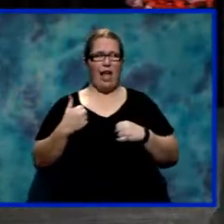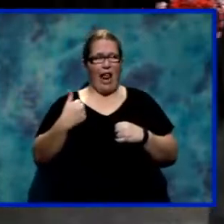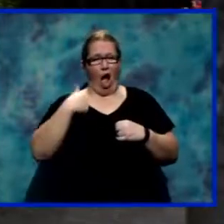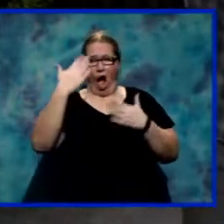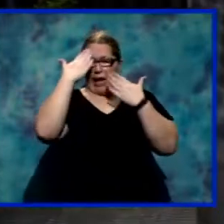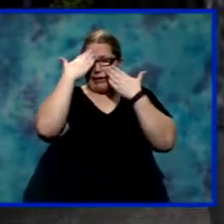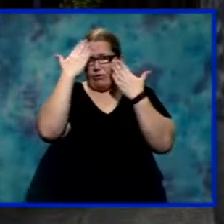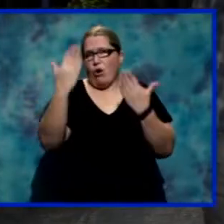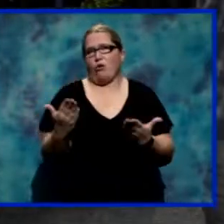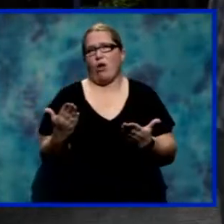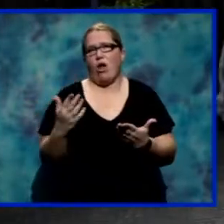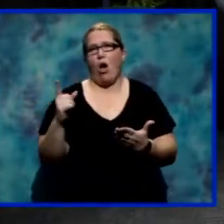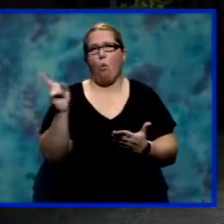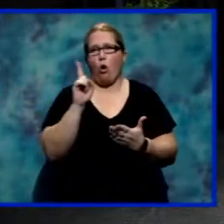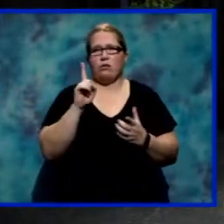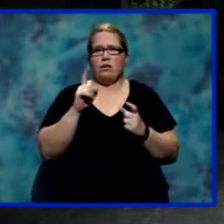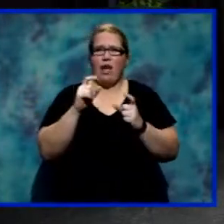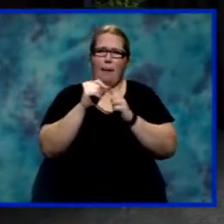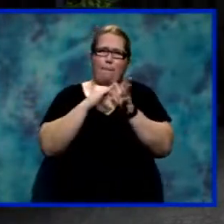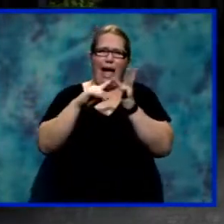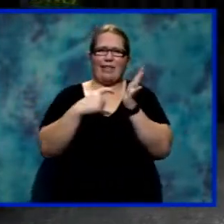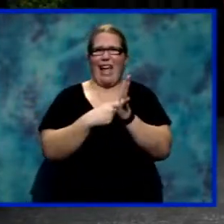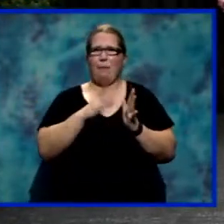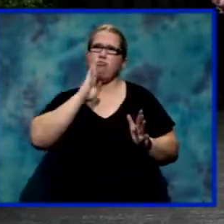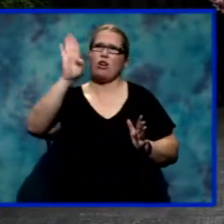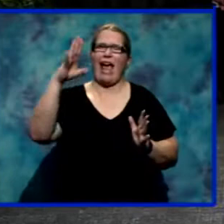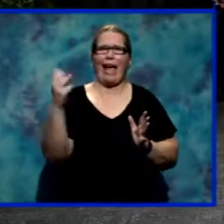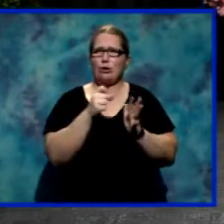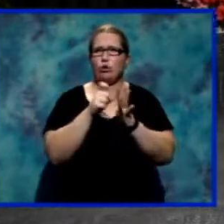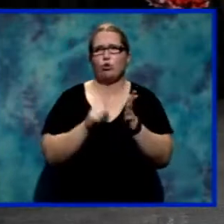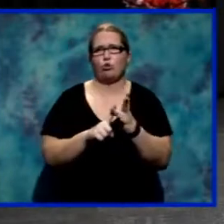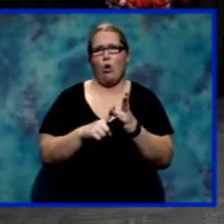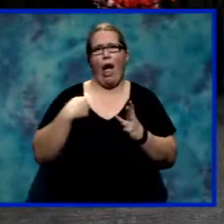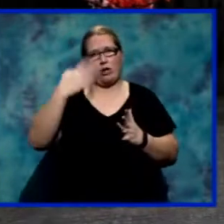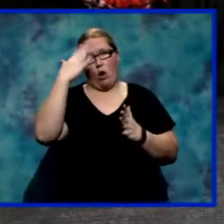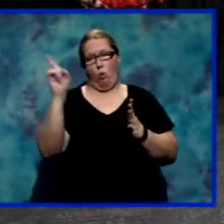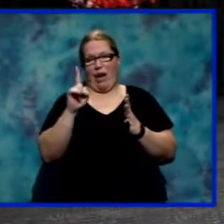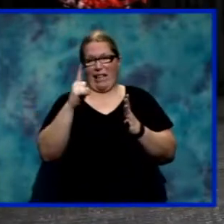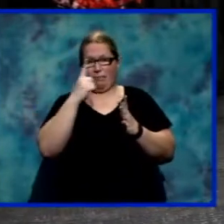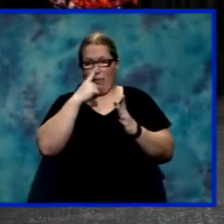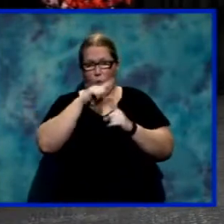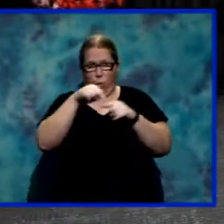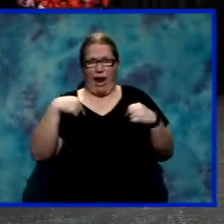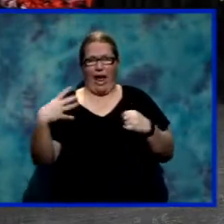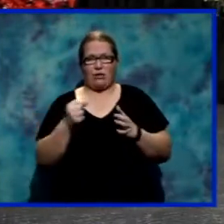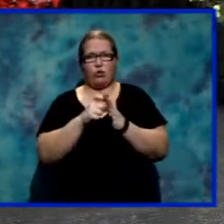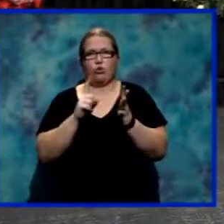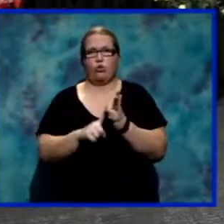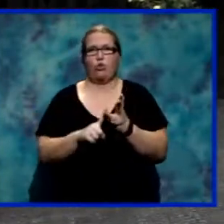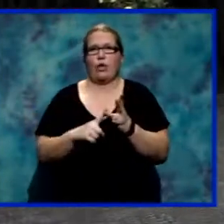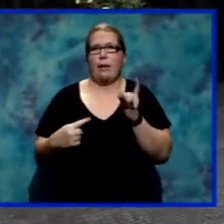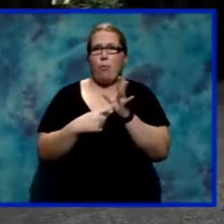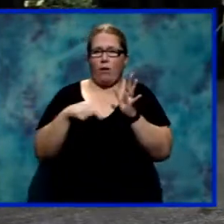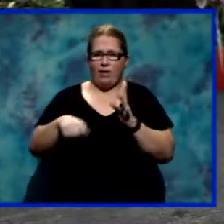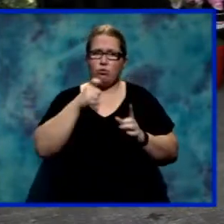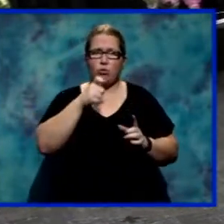what a pastor, a preacher has to do. I don't know what we as a people have to do to understand the importance of these words